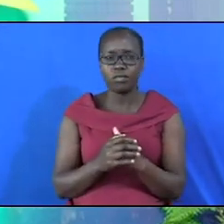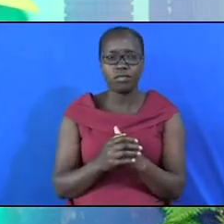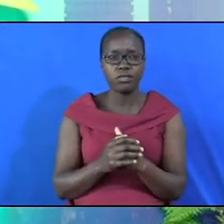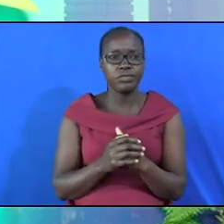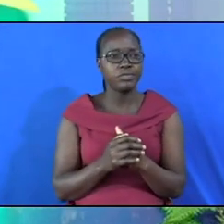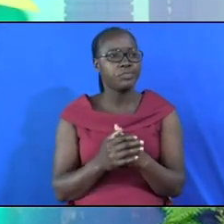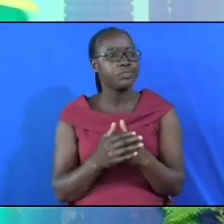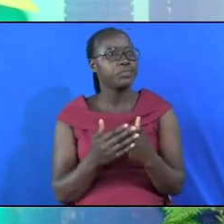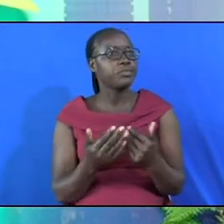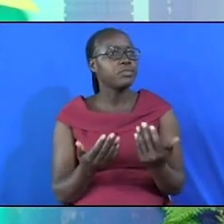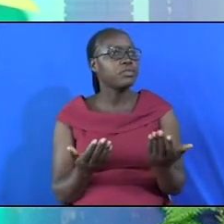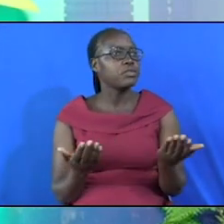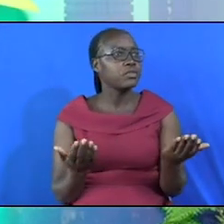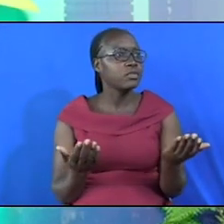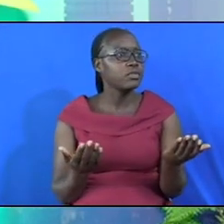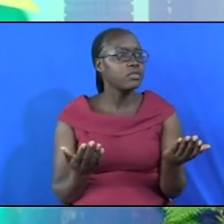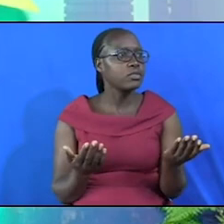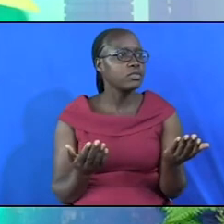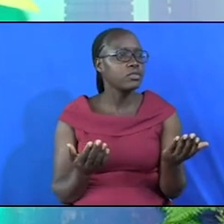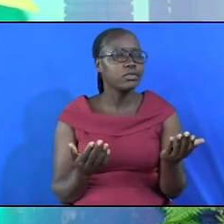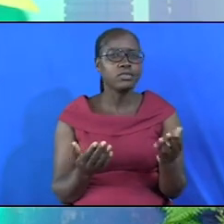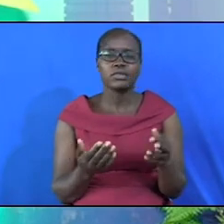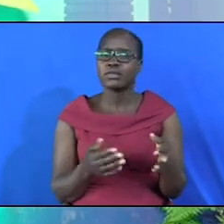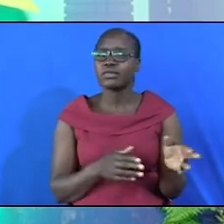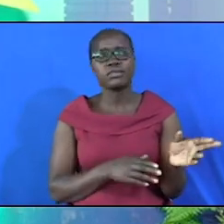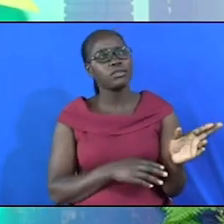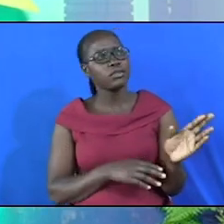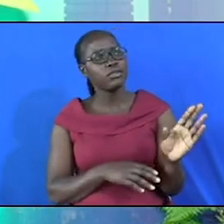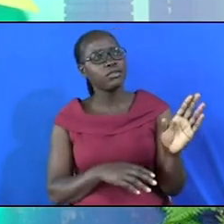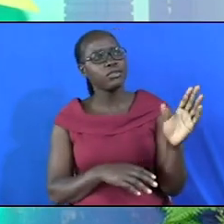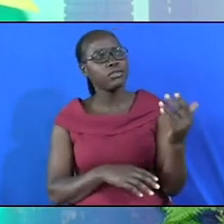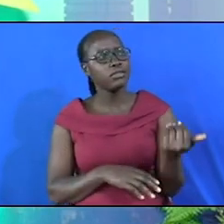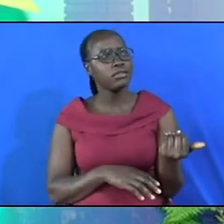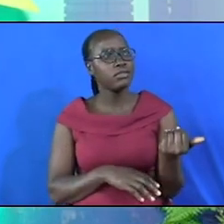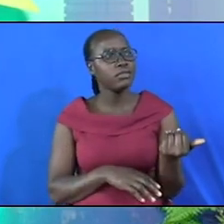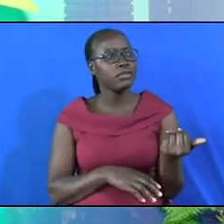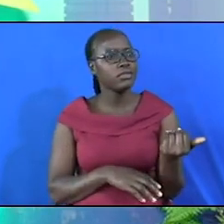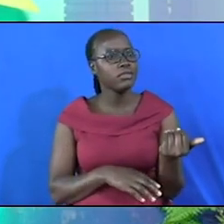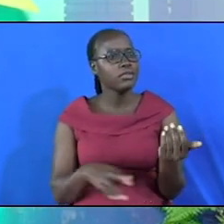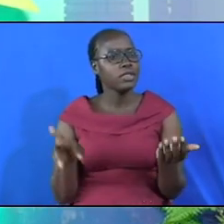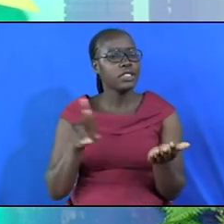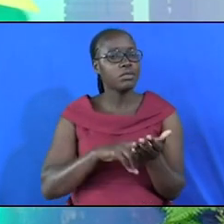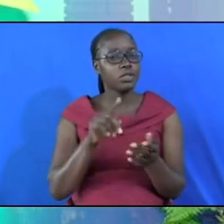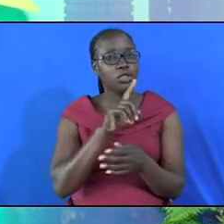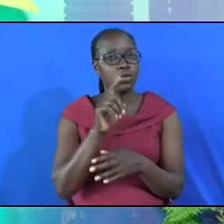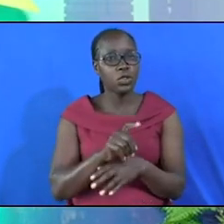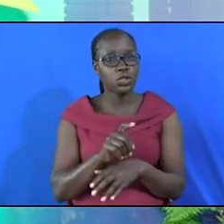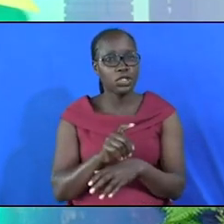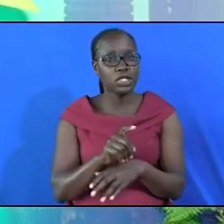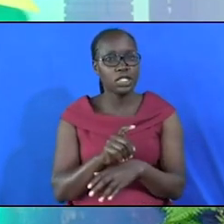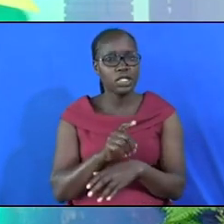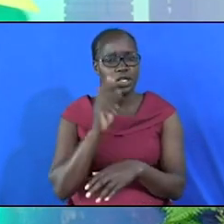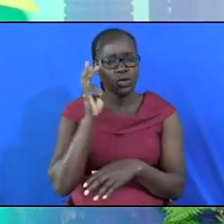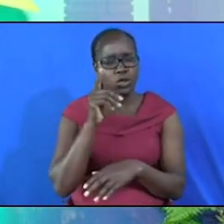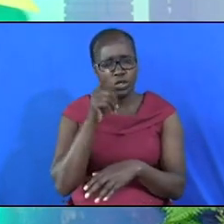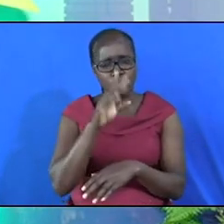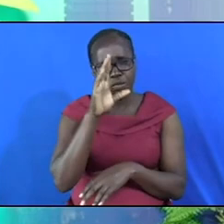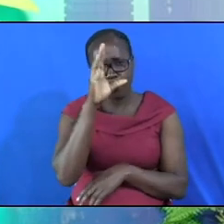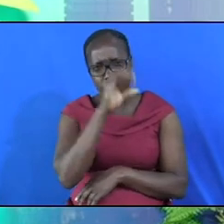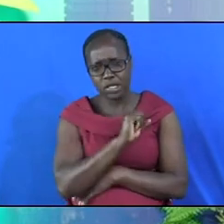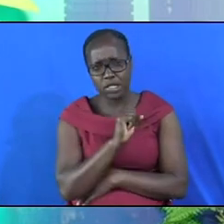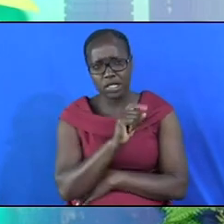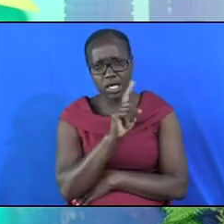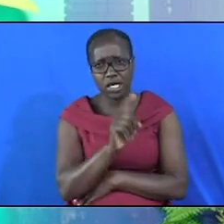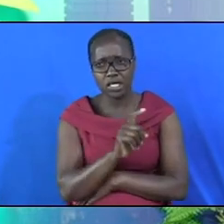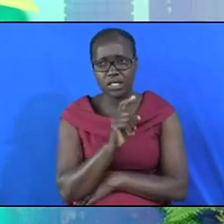This row seems to be doing well, but this row is asleep. Let us pray for them. The question says, "Will you be